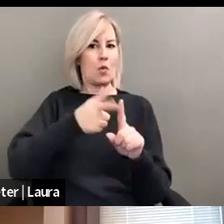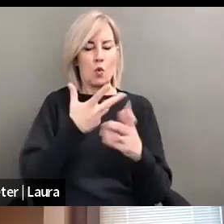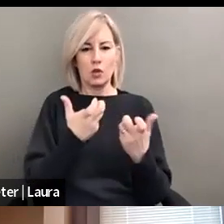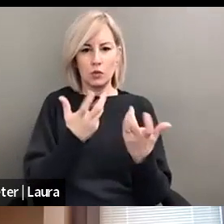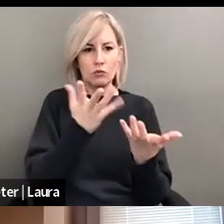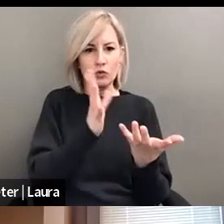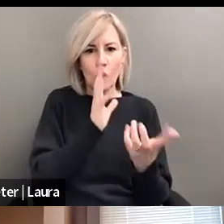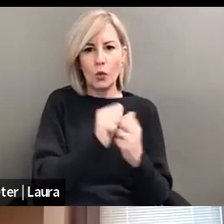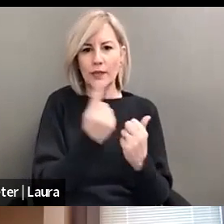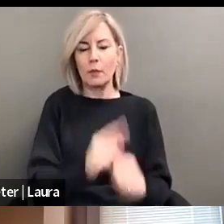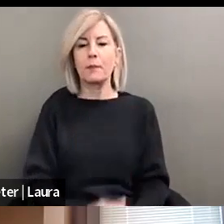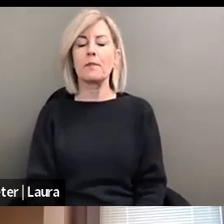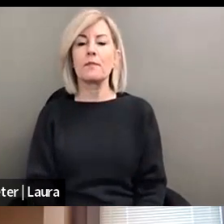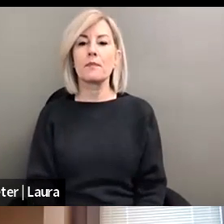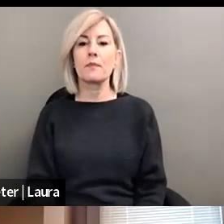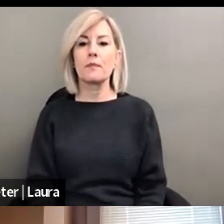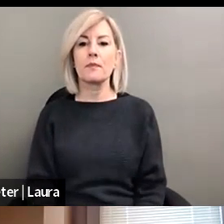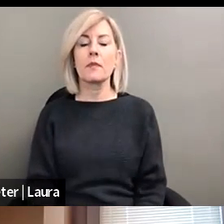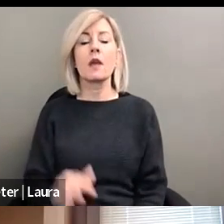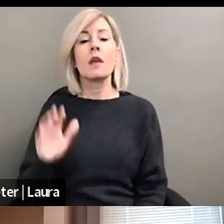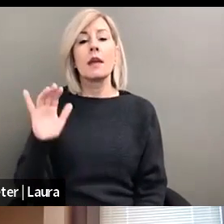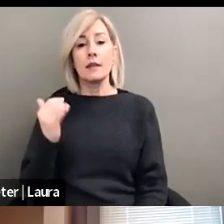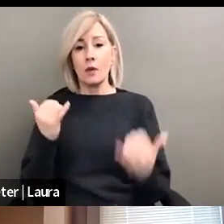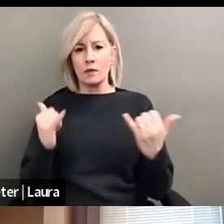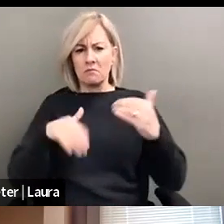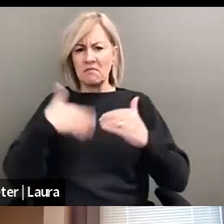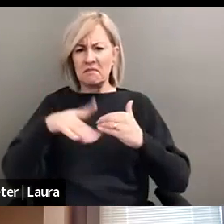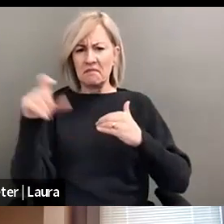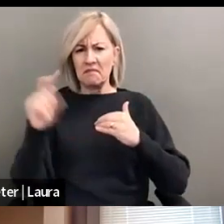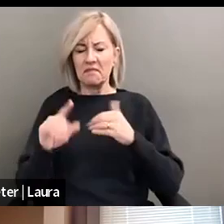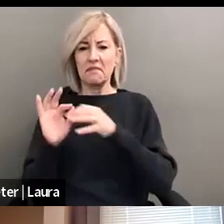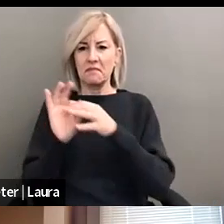that kind of your point, Rochelle, kind of goes to my next question about staff.